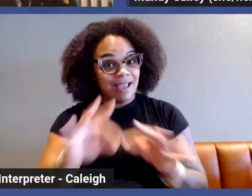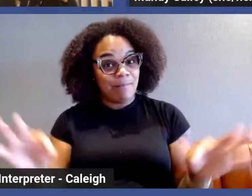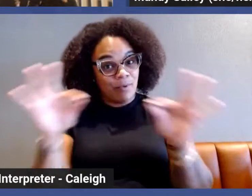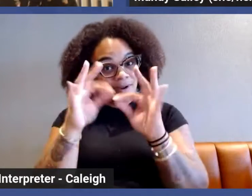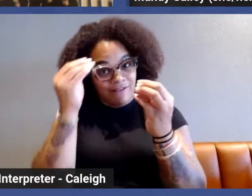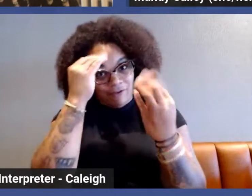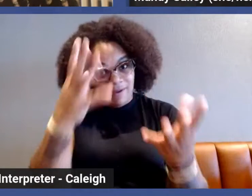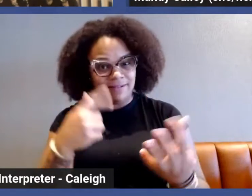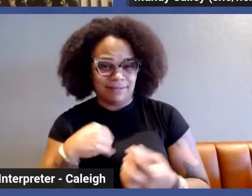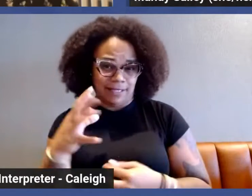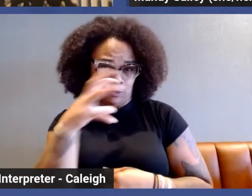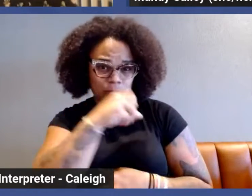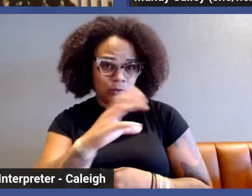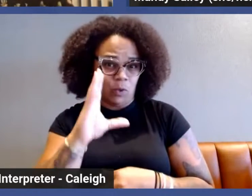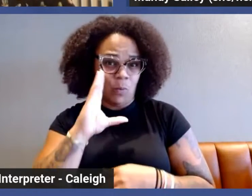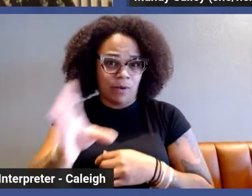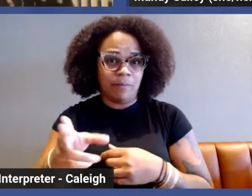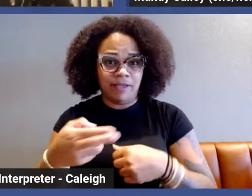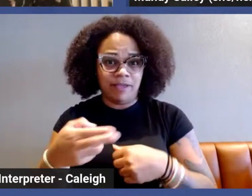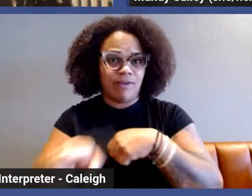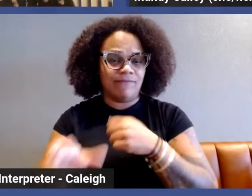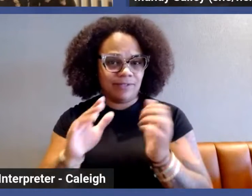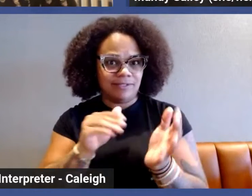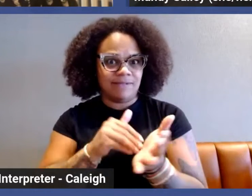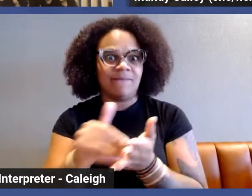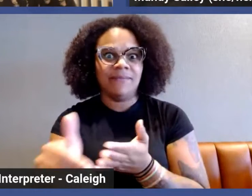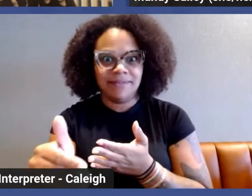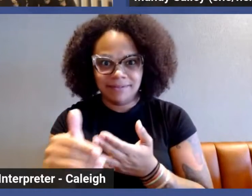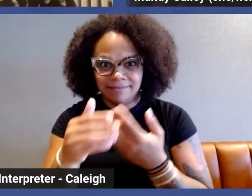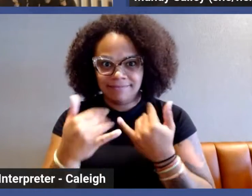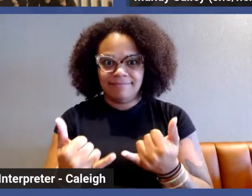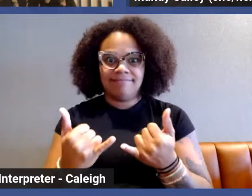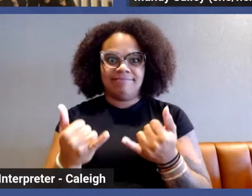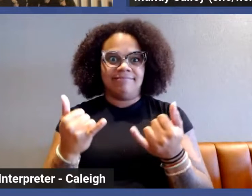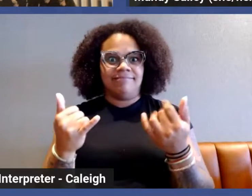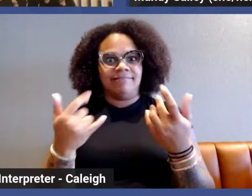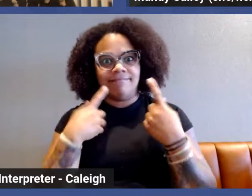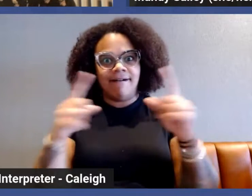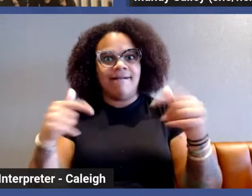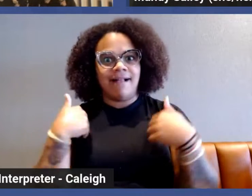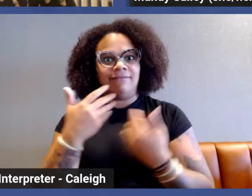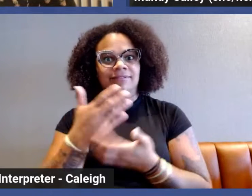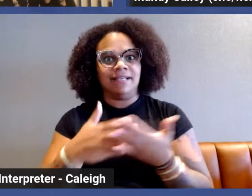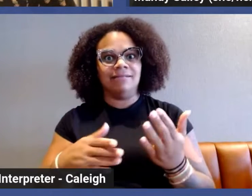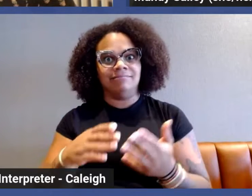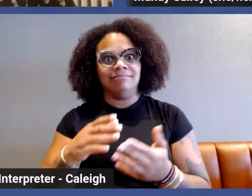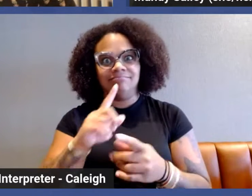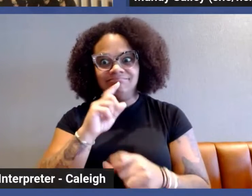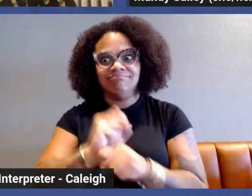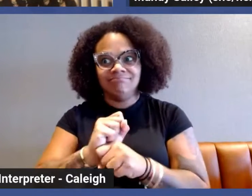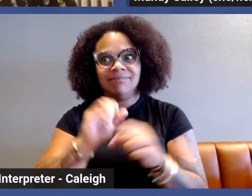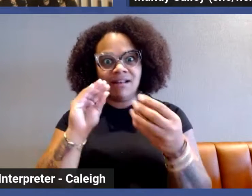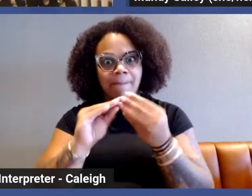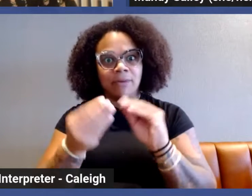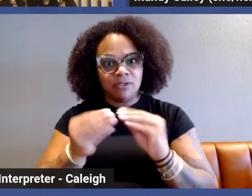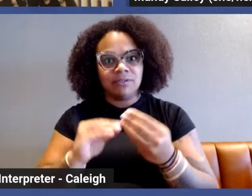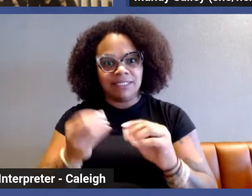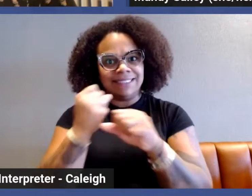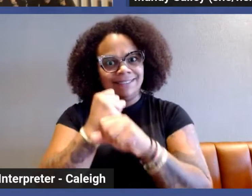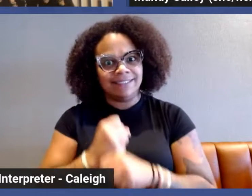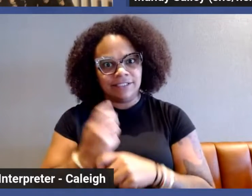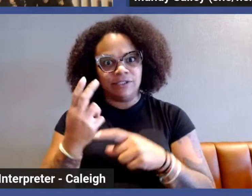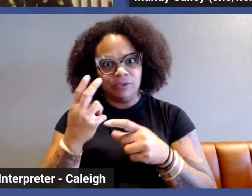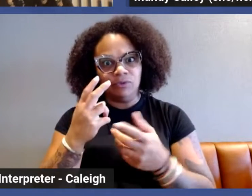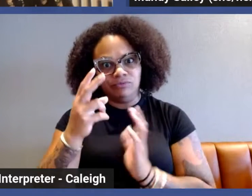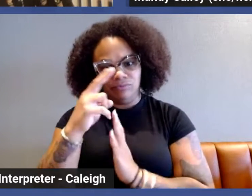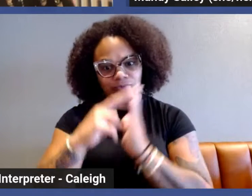be referenced quite frequently now that we've got like some hard numbers to look at. And I also want to